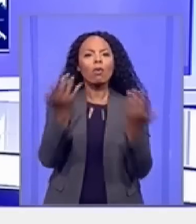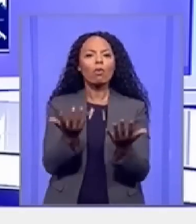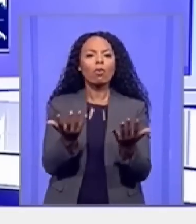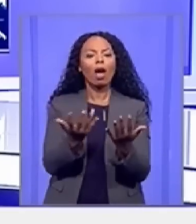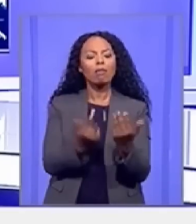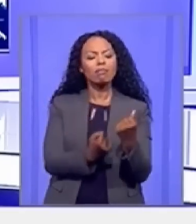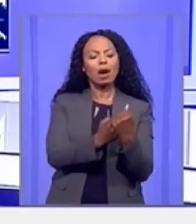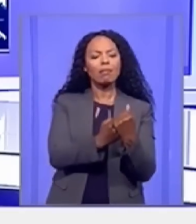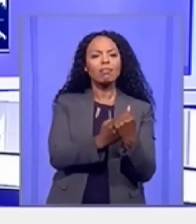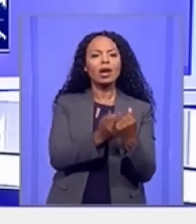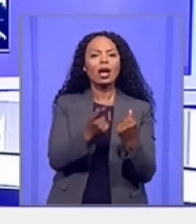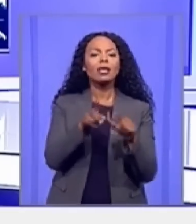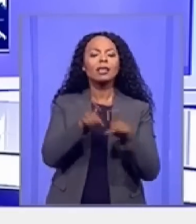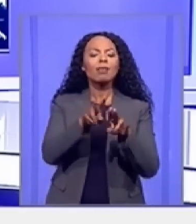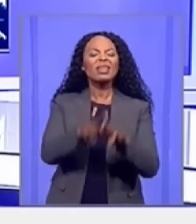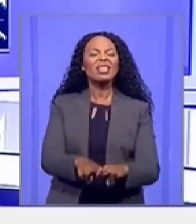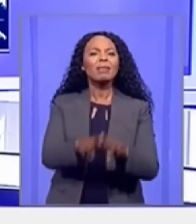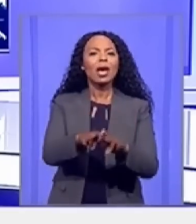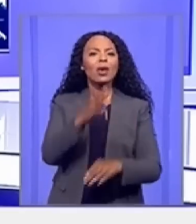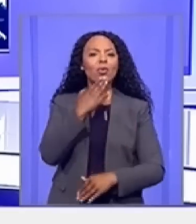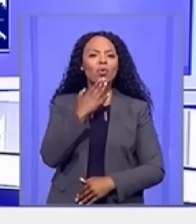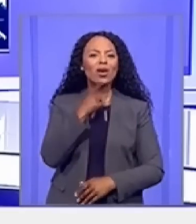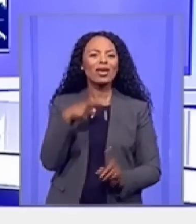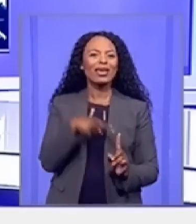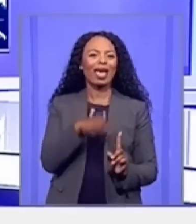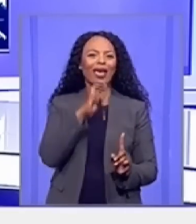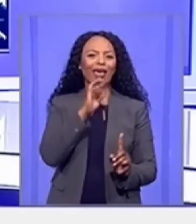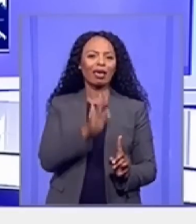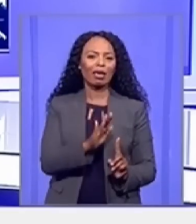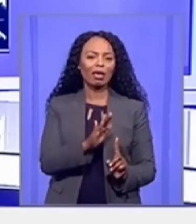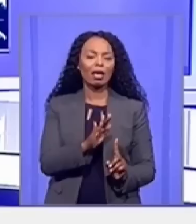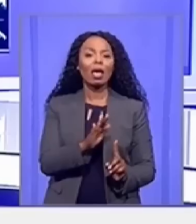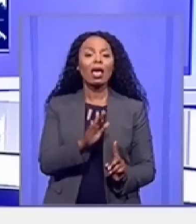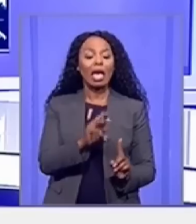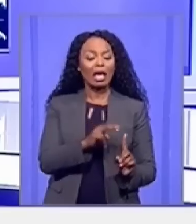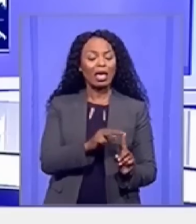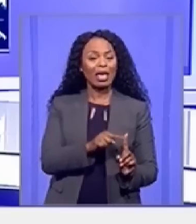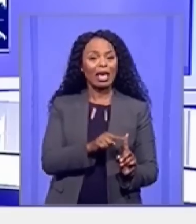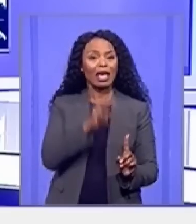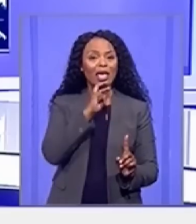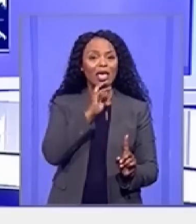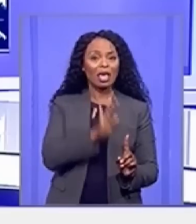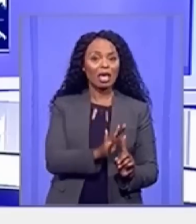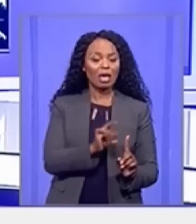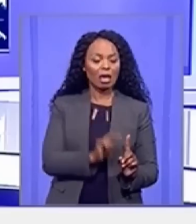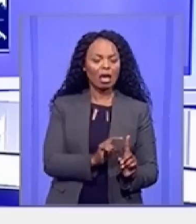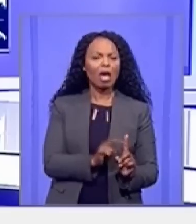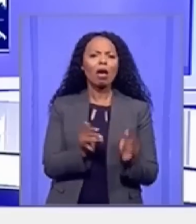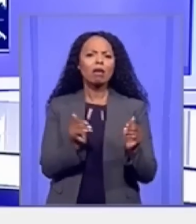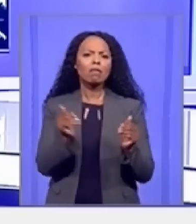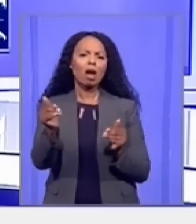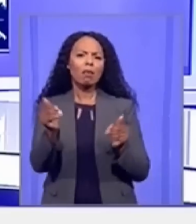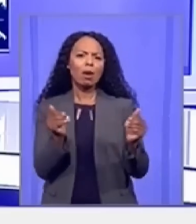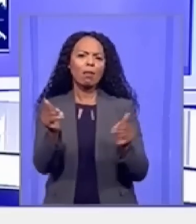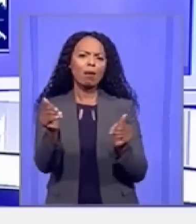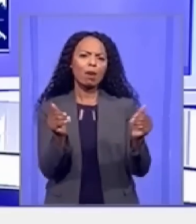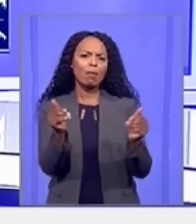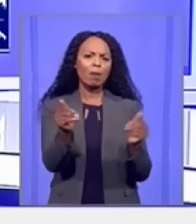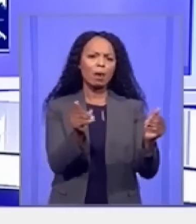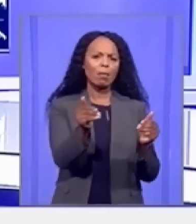ka morena mme morena ke yena ya laolang kapa ke yena ya fanang